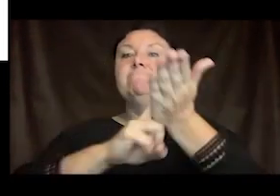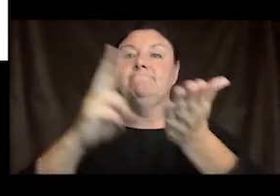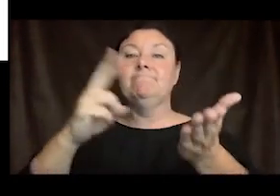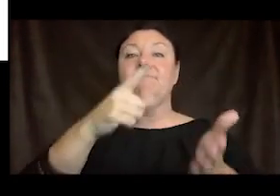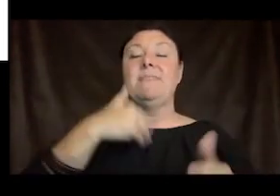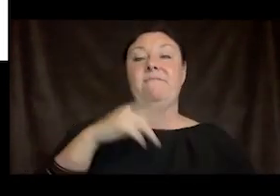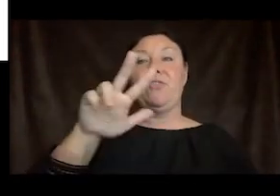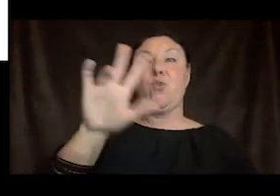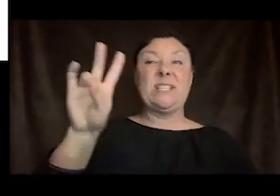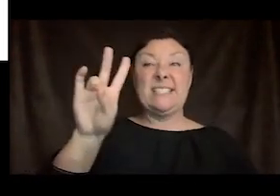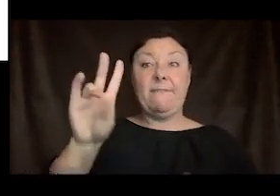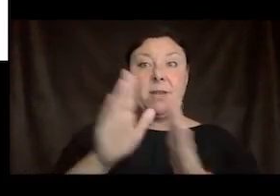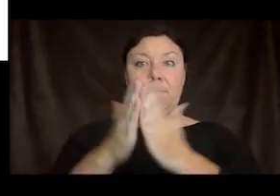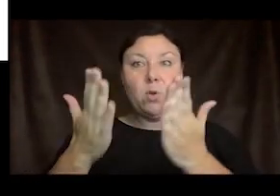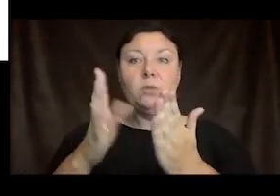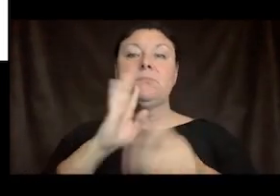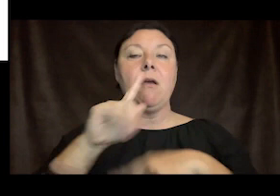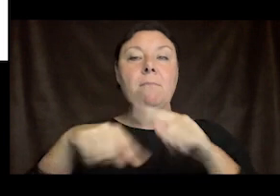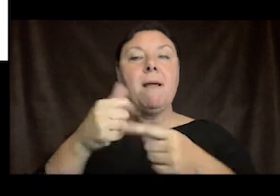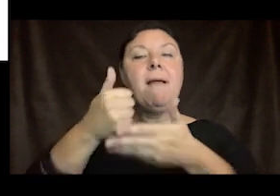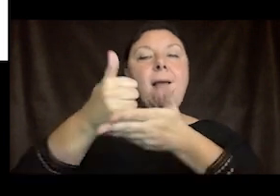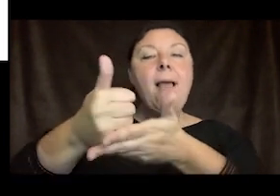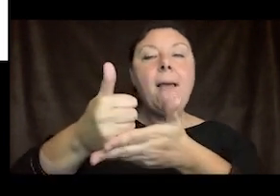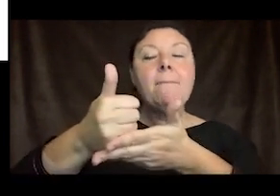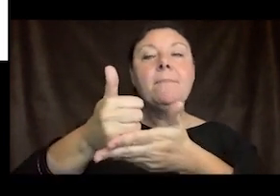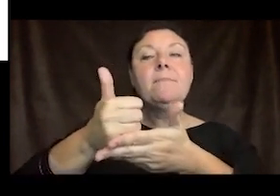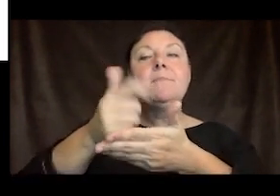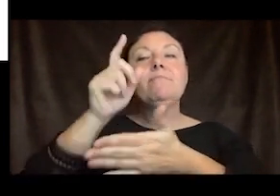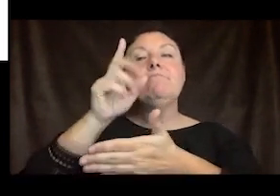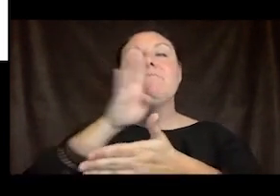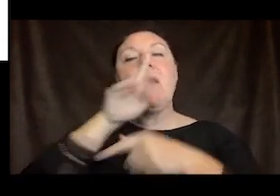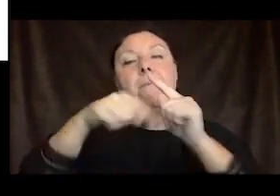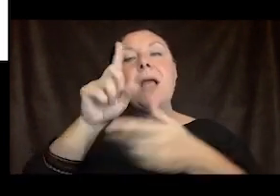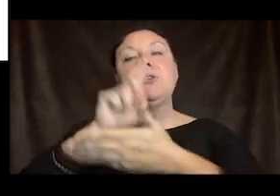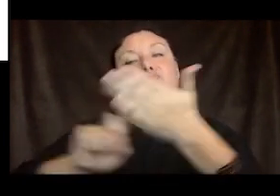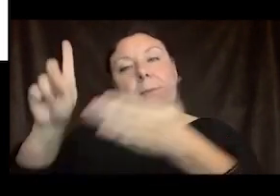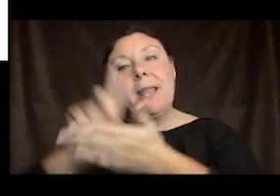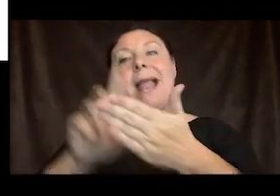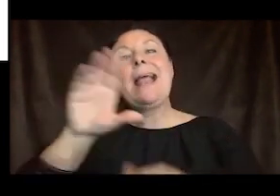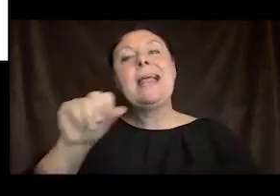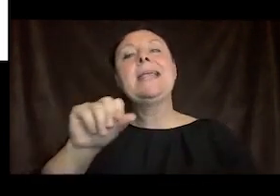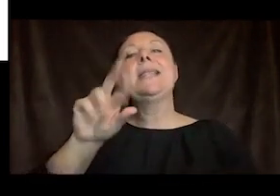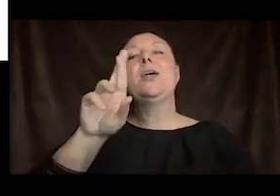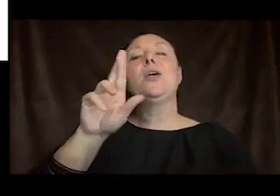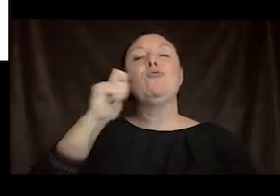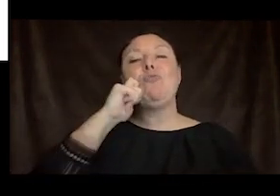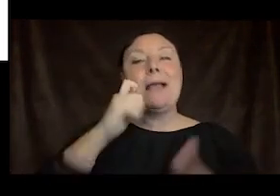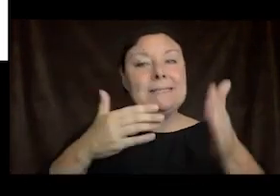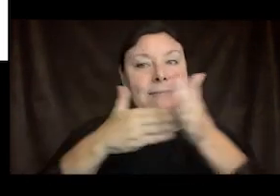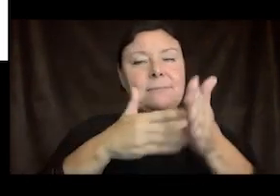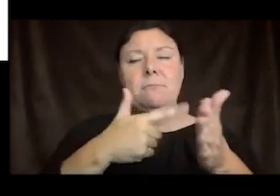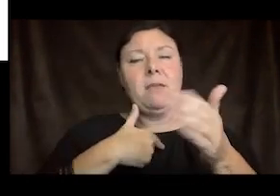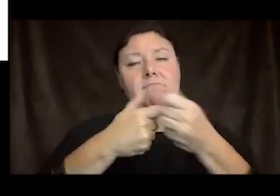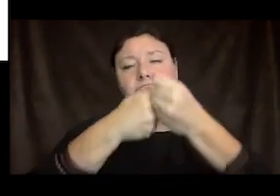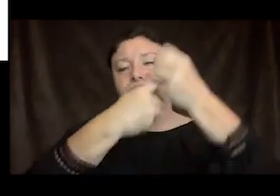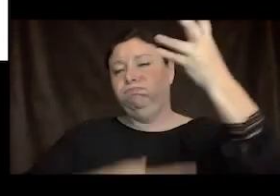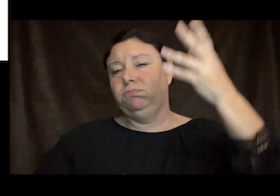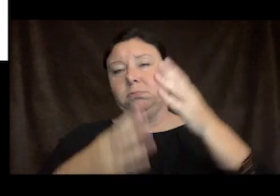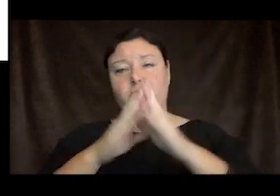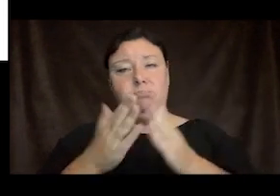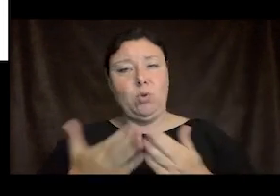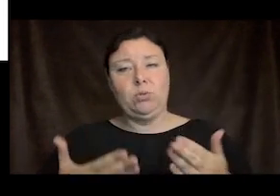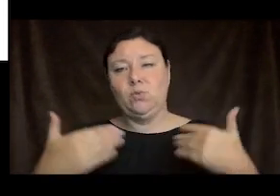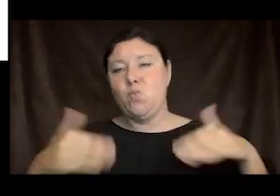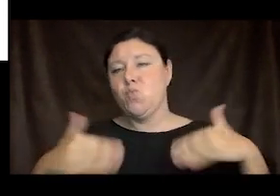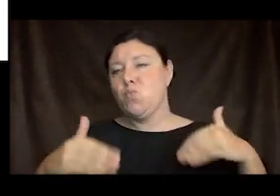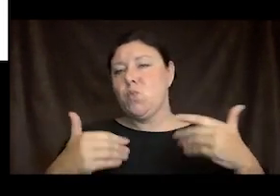listed 37 books that help talk about racism and discrimination. And they have multiple lists of books. I do